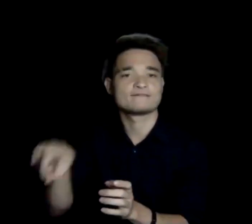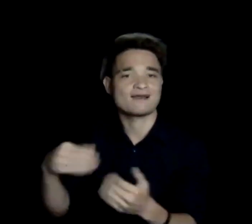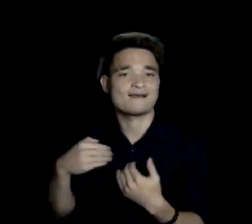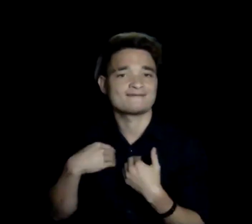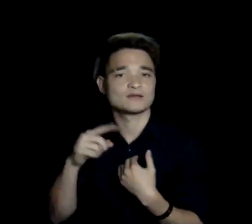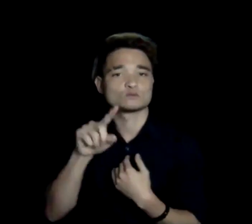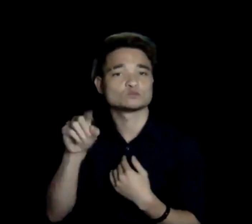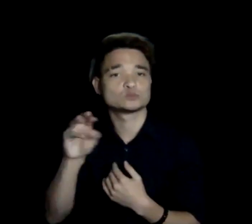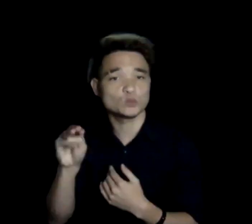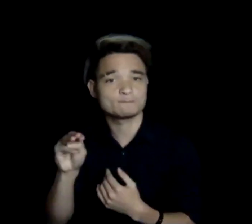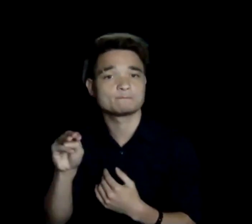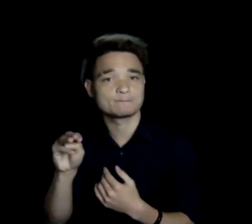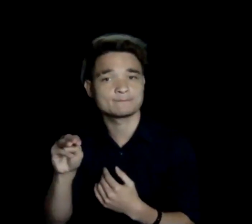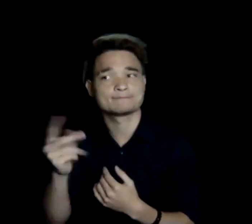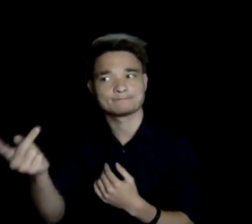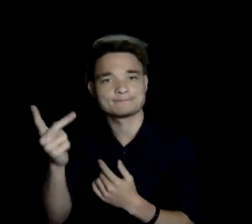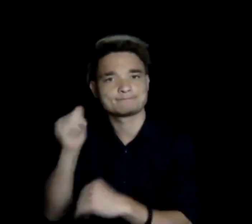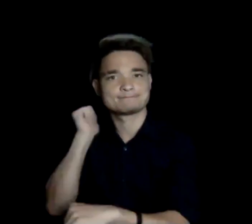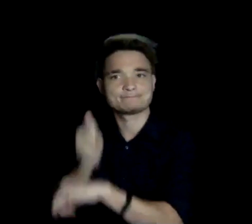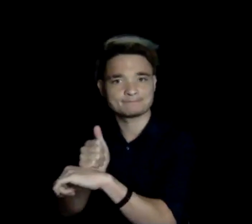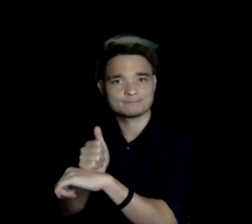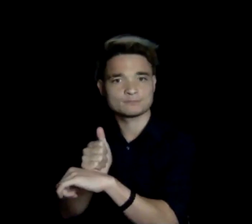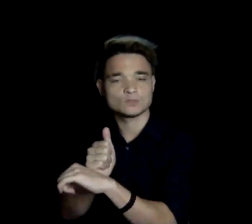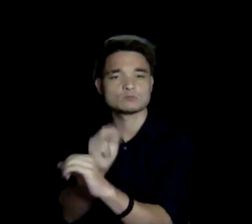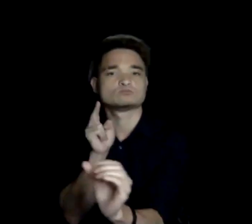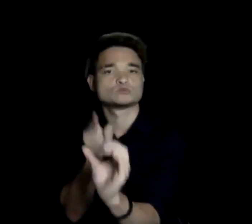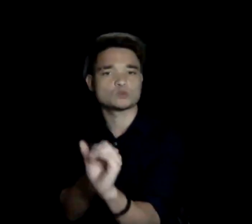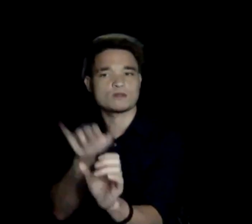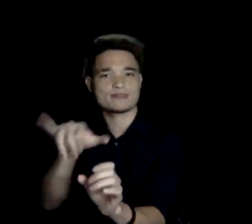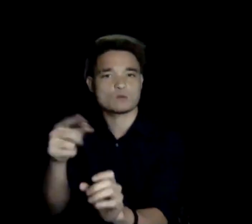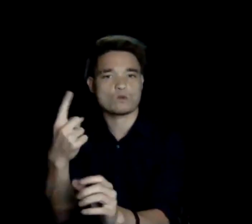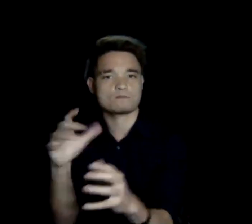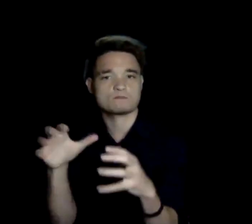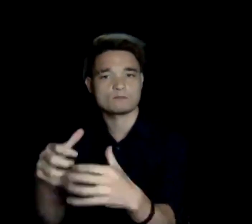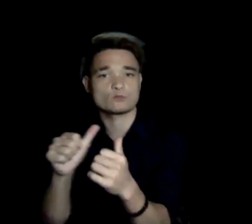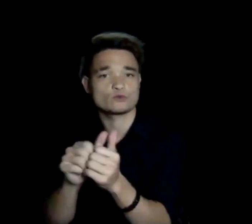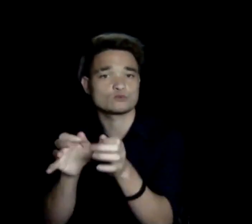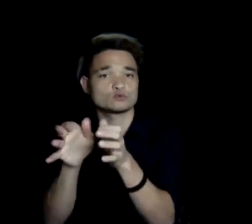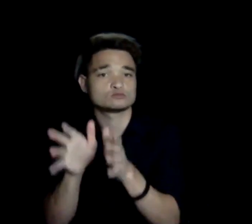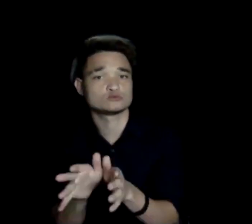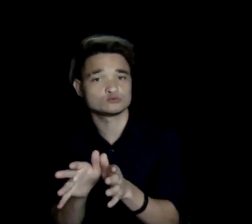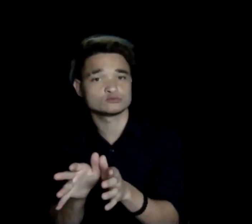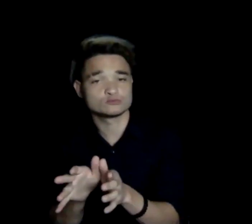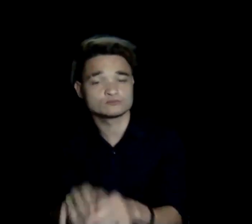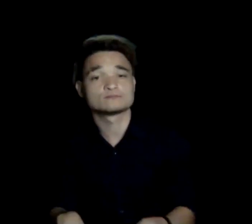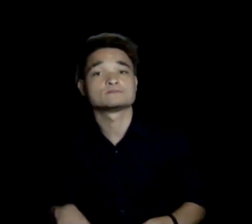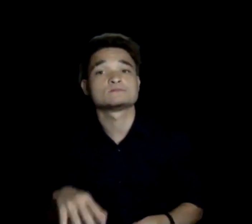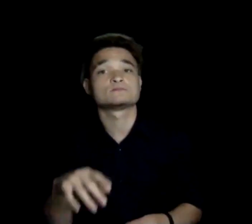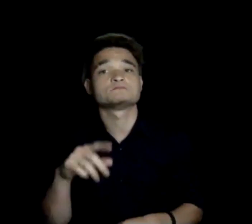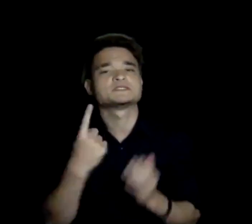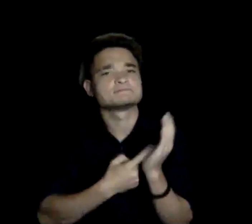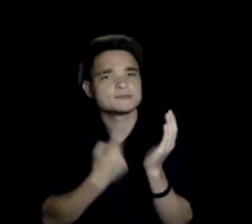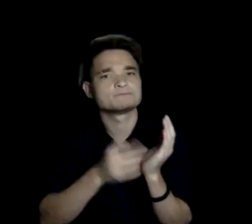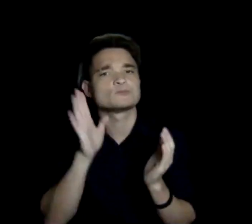of 2 interpreters, they will need to have a Zoom link as well, a separate one. So you need to join that one with your